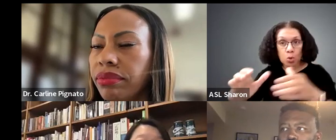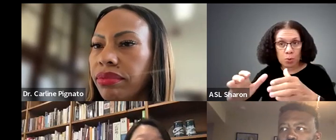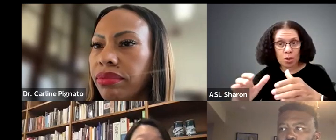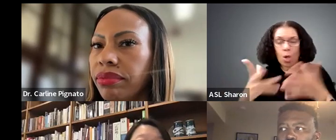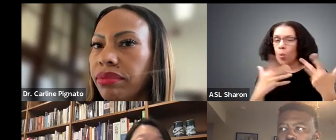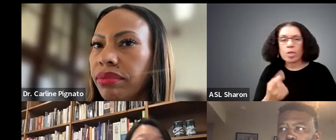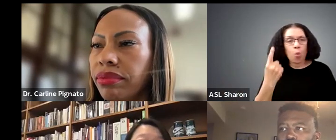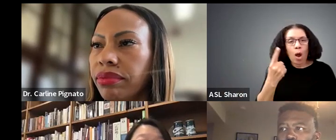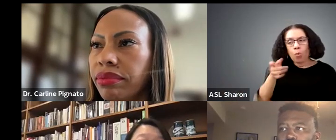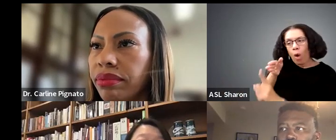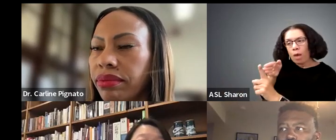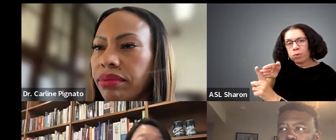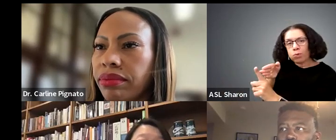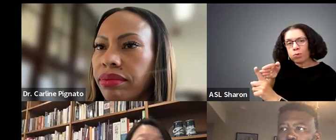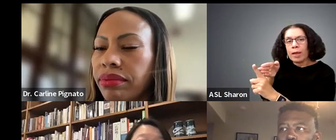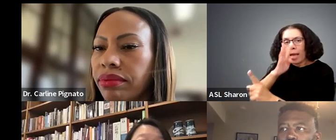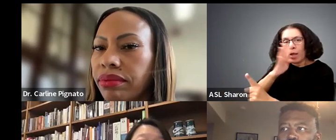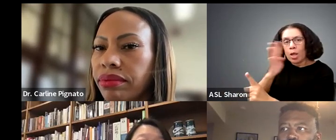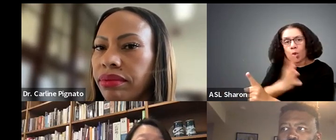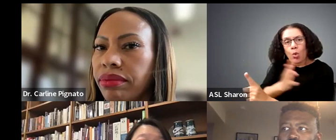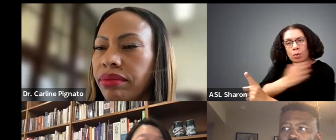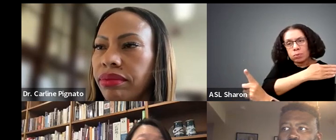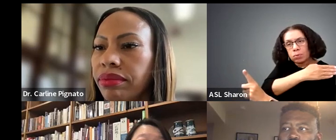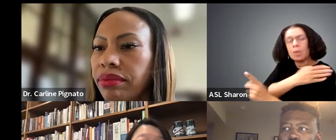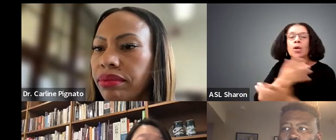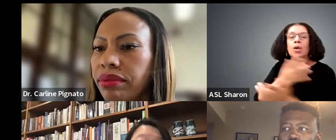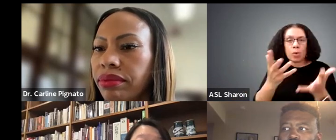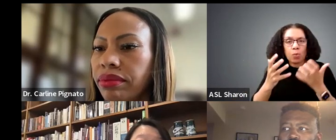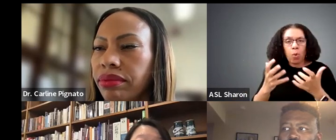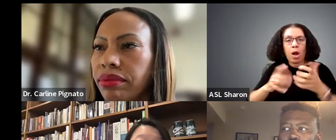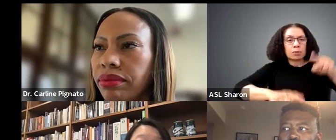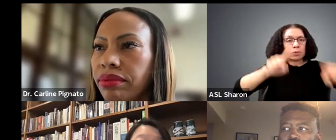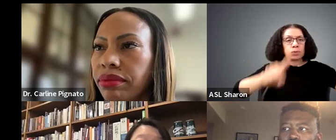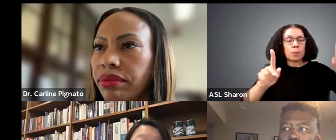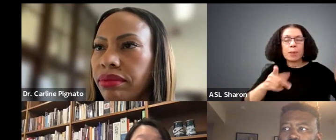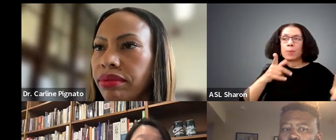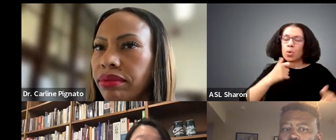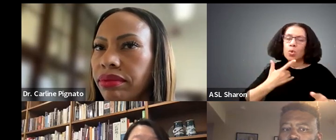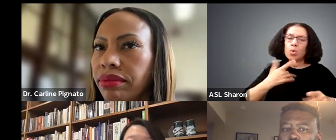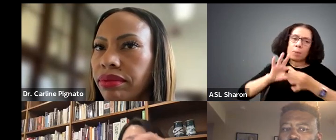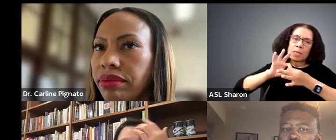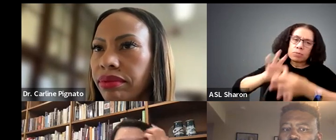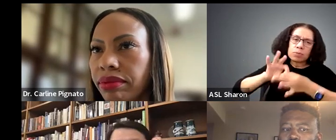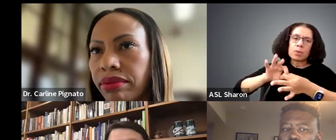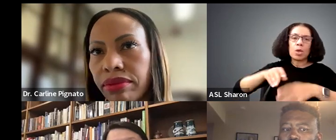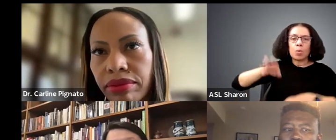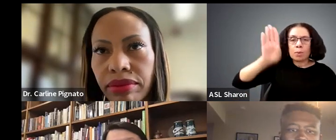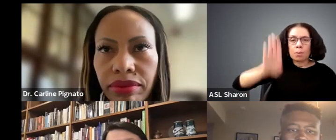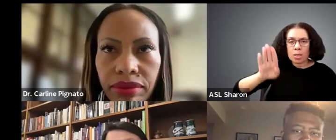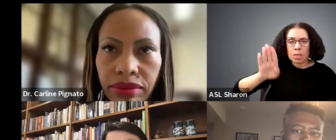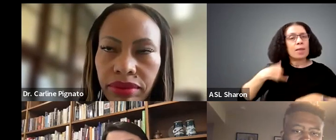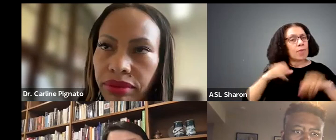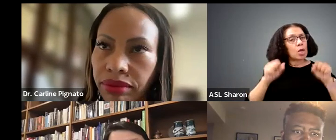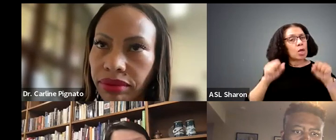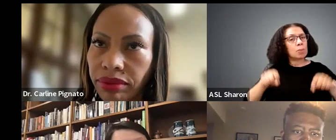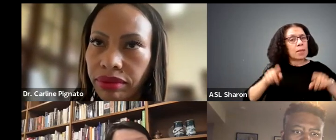when we get to that point of talking up to the list of different groups that are imperative to Boston, that are maybe parallel in other districts,